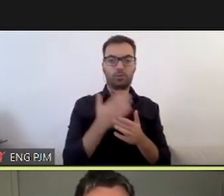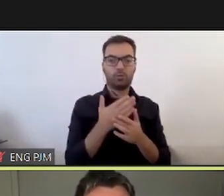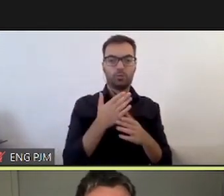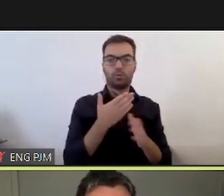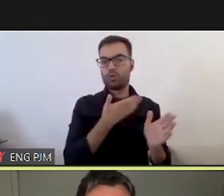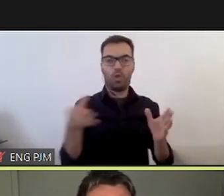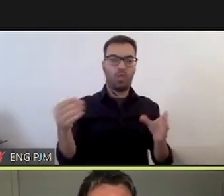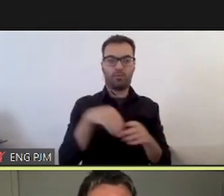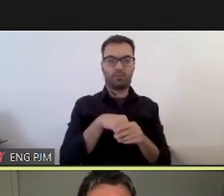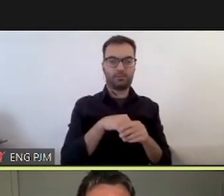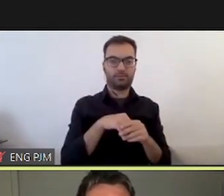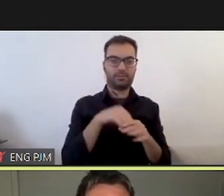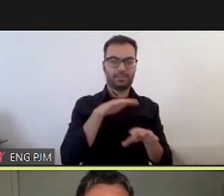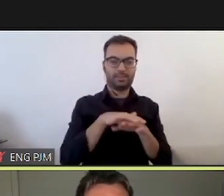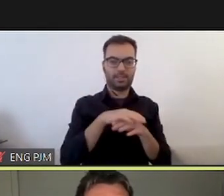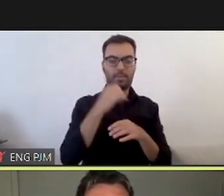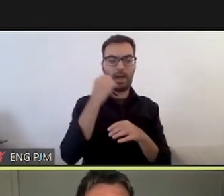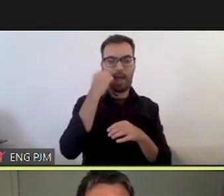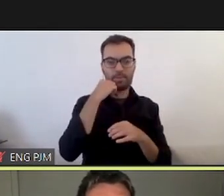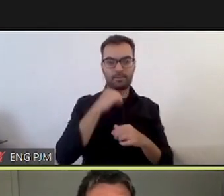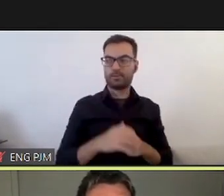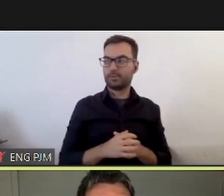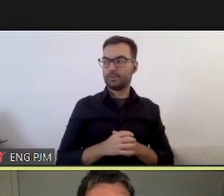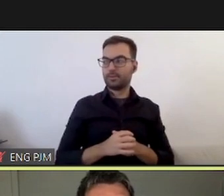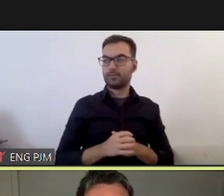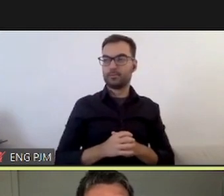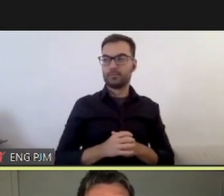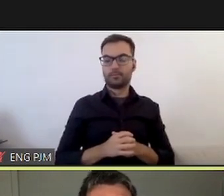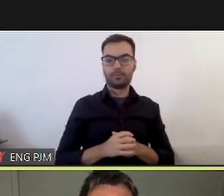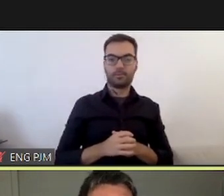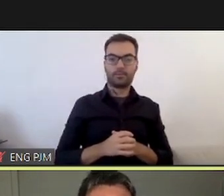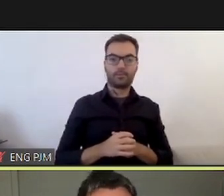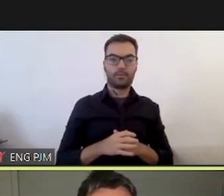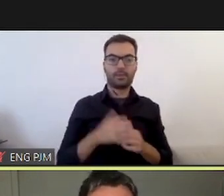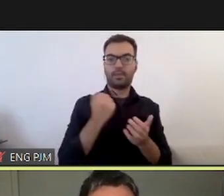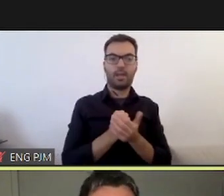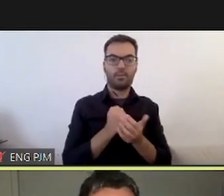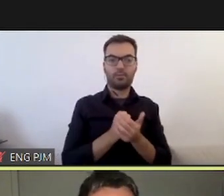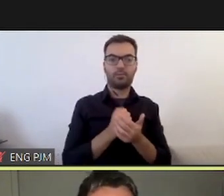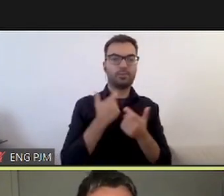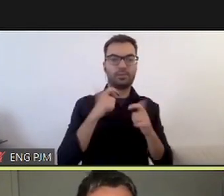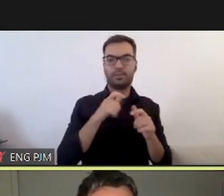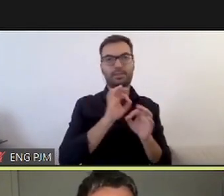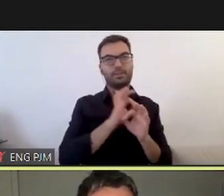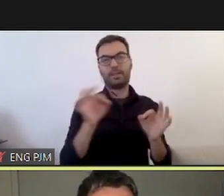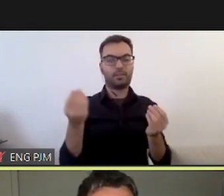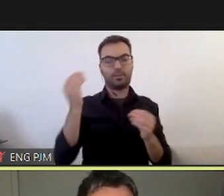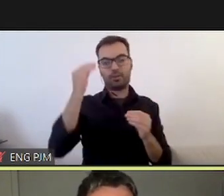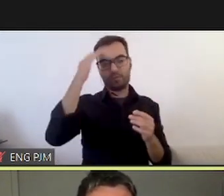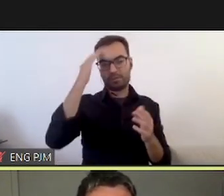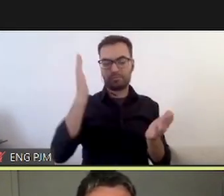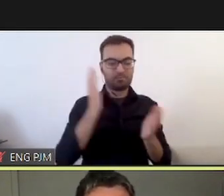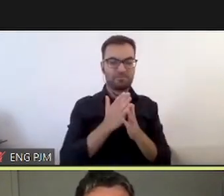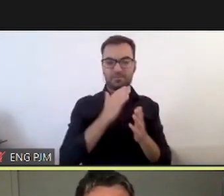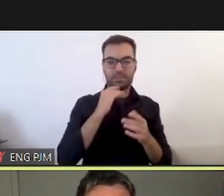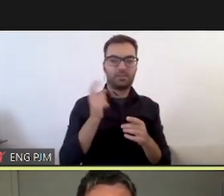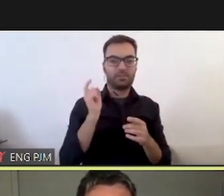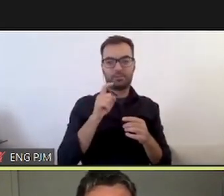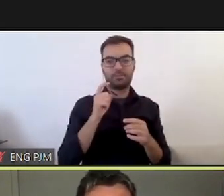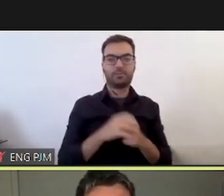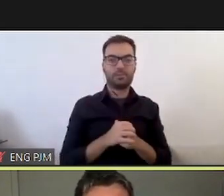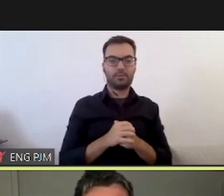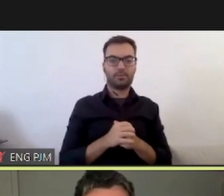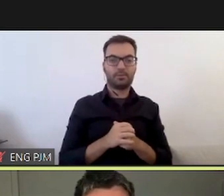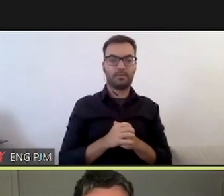in. So you don't need to have anything special. You can just click